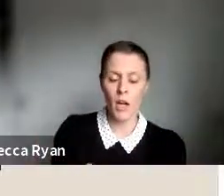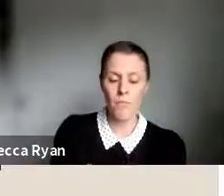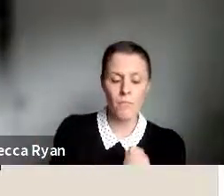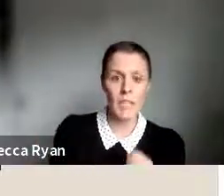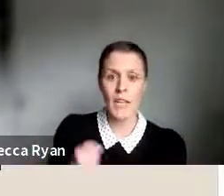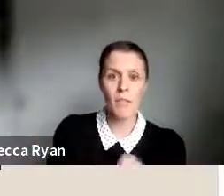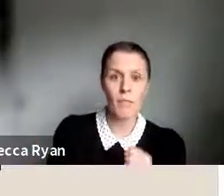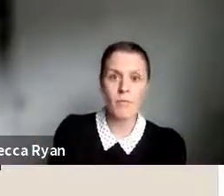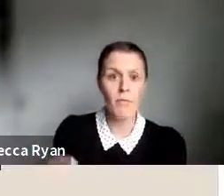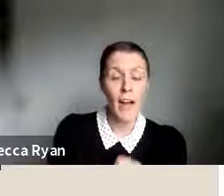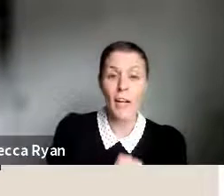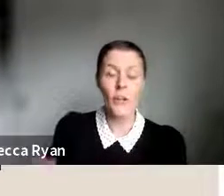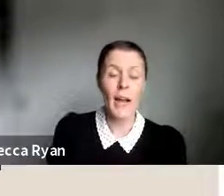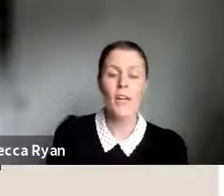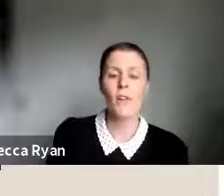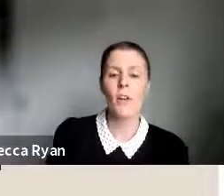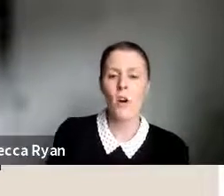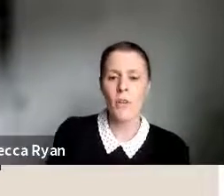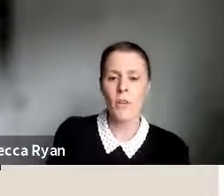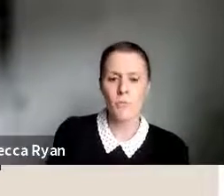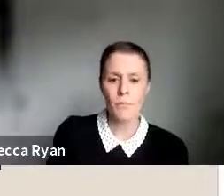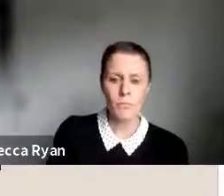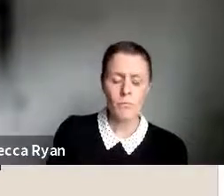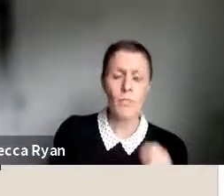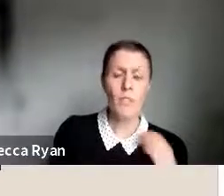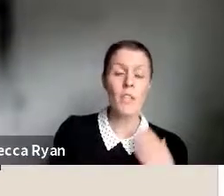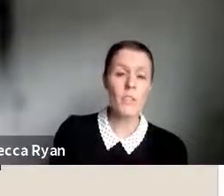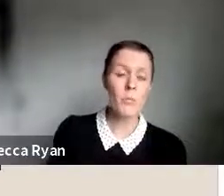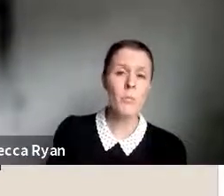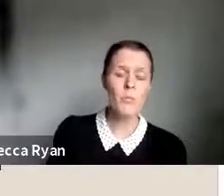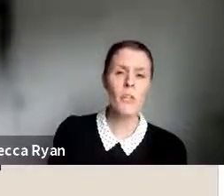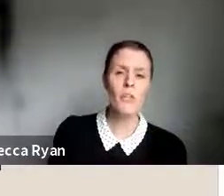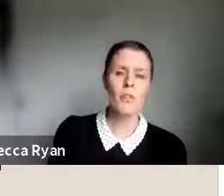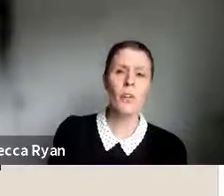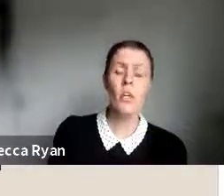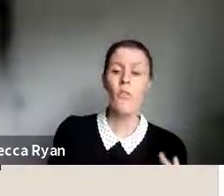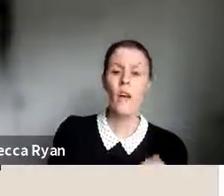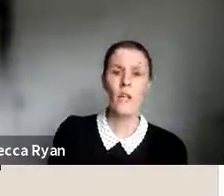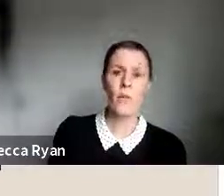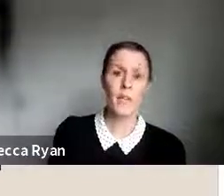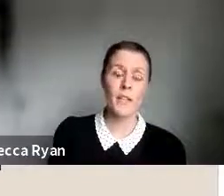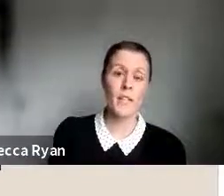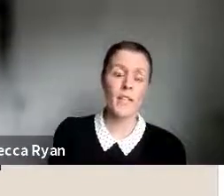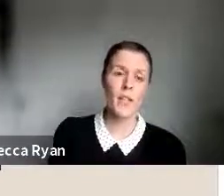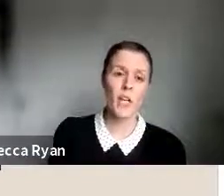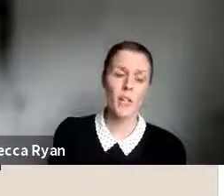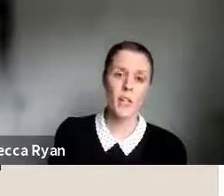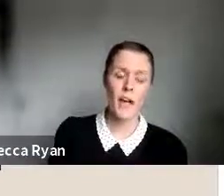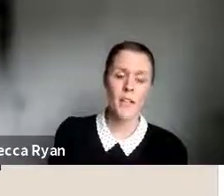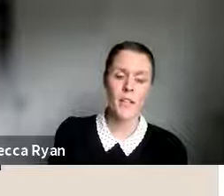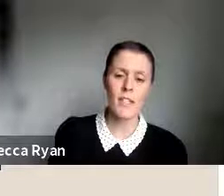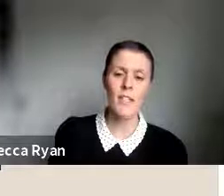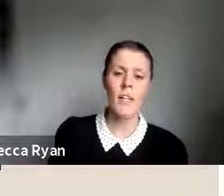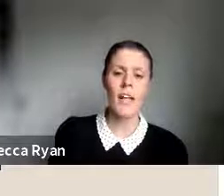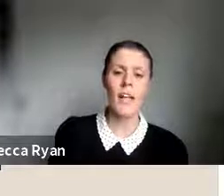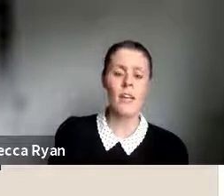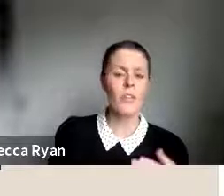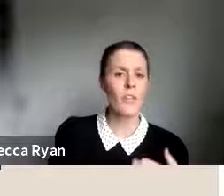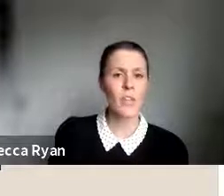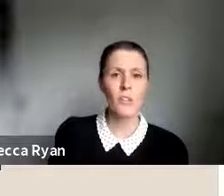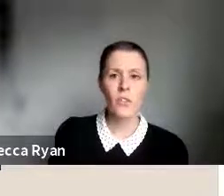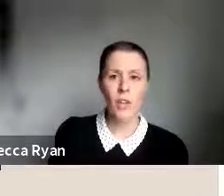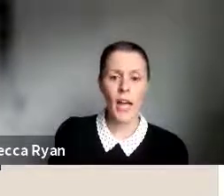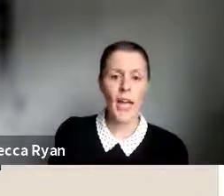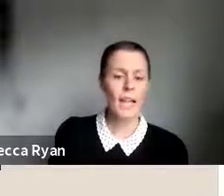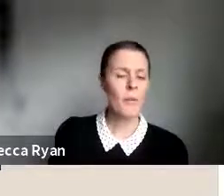and getting fighter ready for COVID. The symptoms for concern for anyone that's going to get the J&J vaccine is